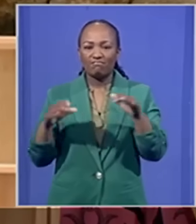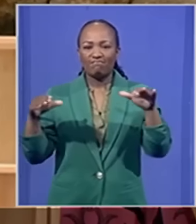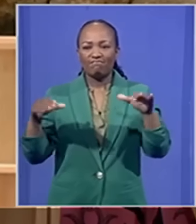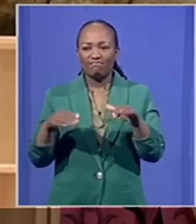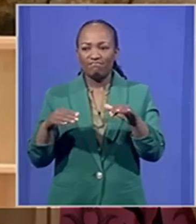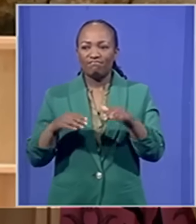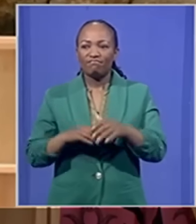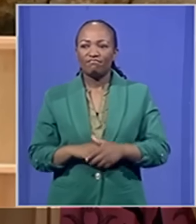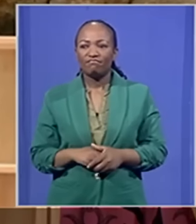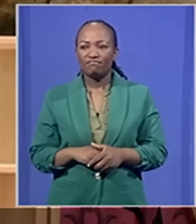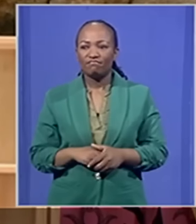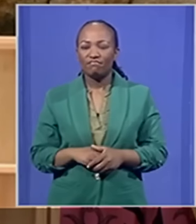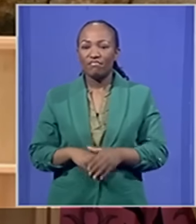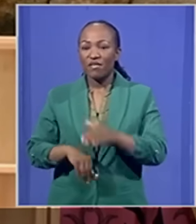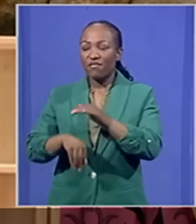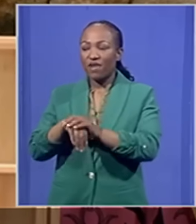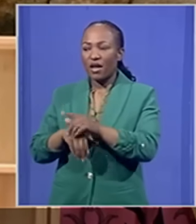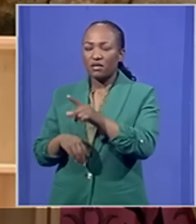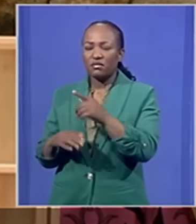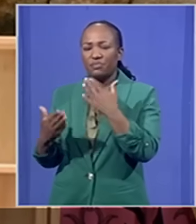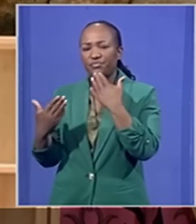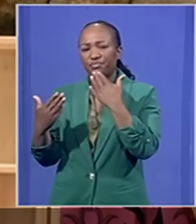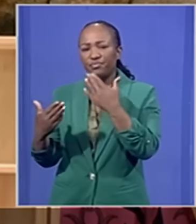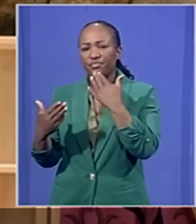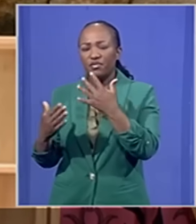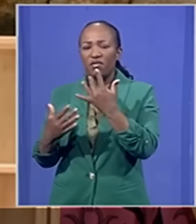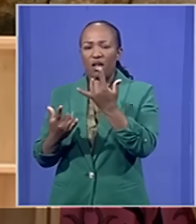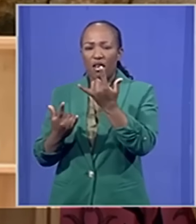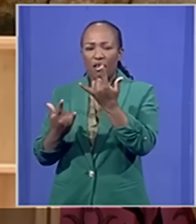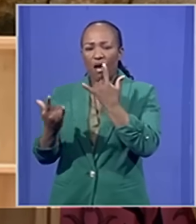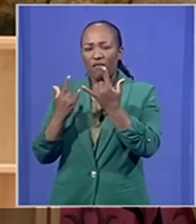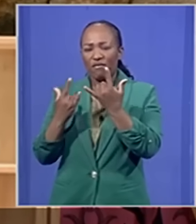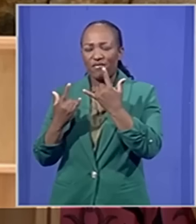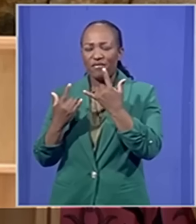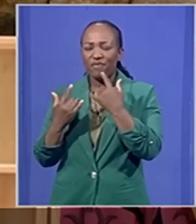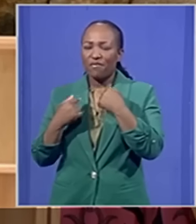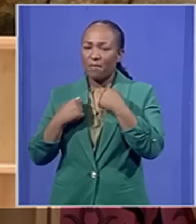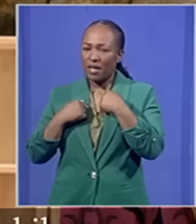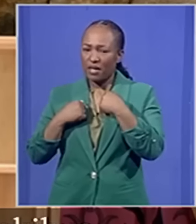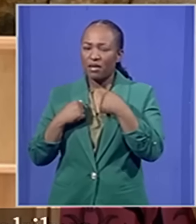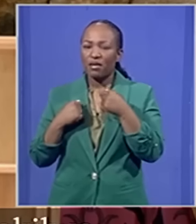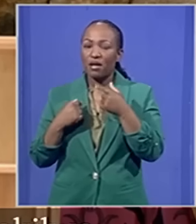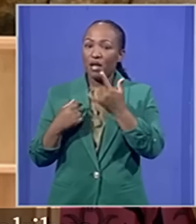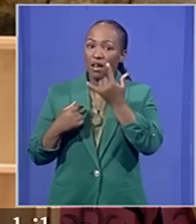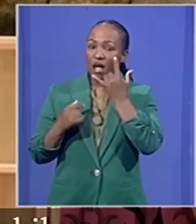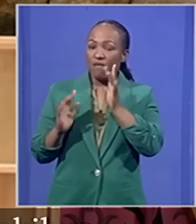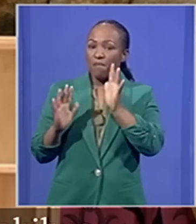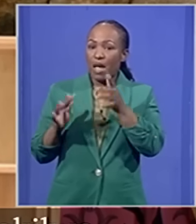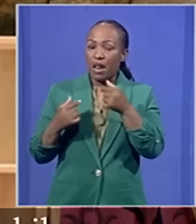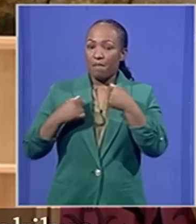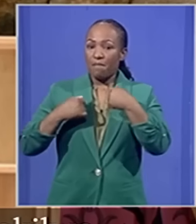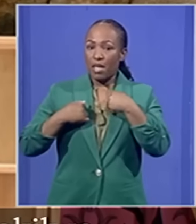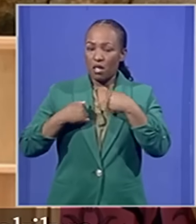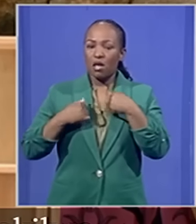me. Thank you so much for the kindness that you've extended not only to me but to the people around